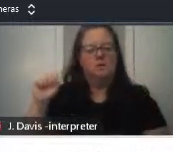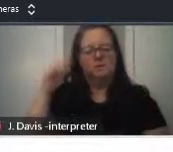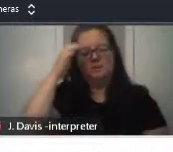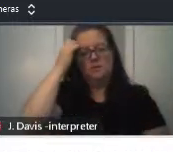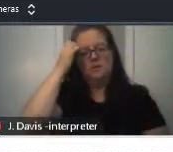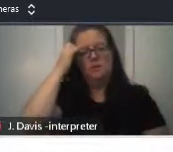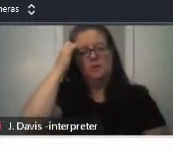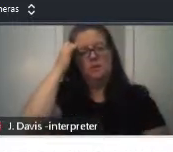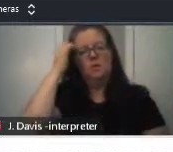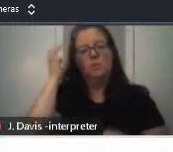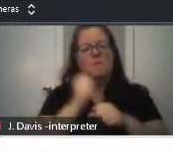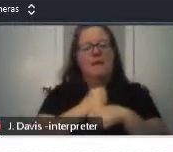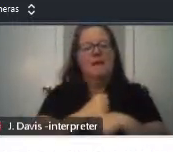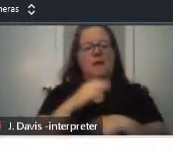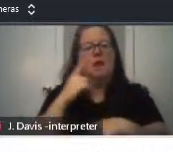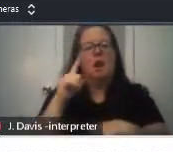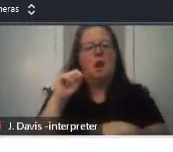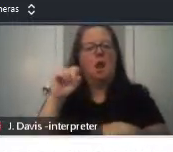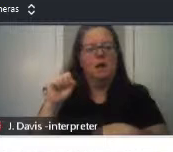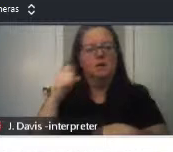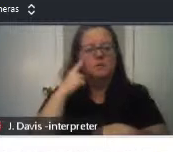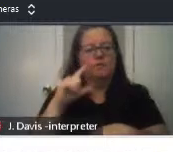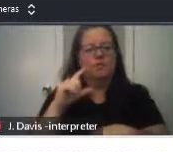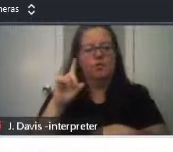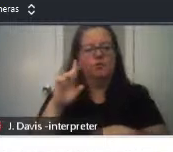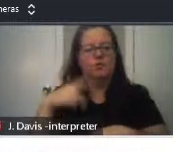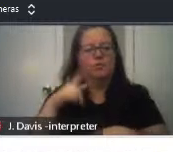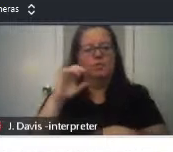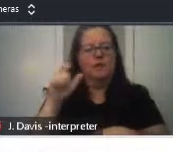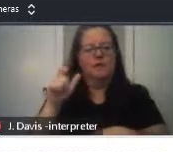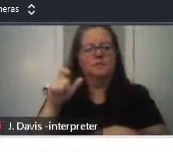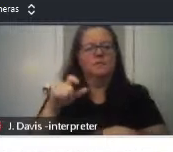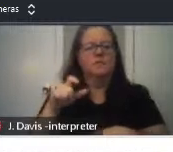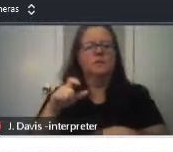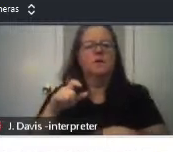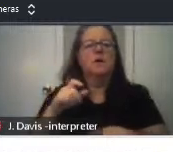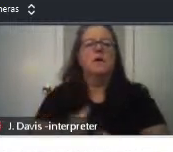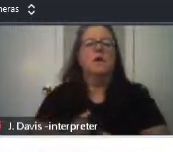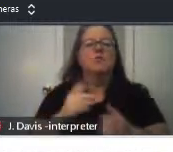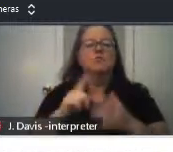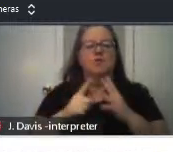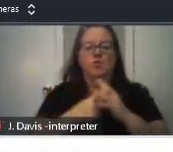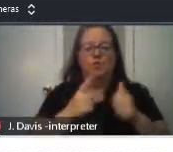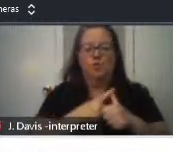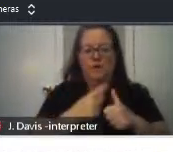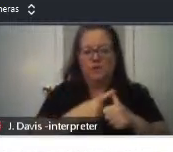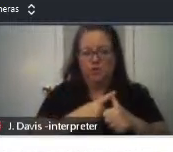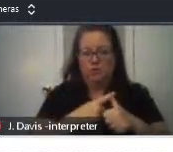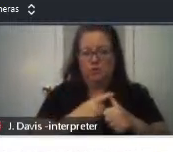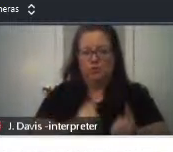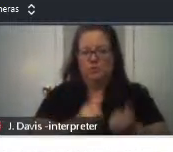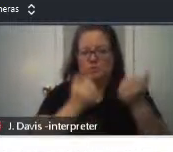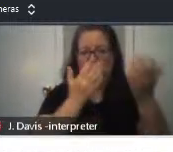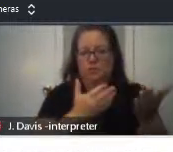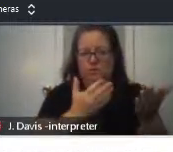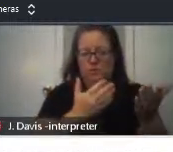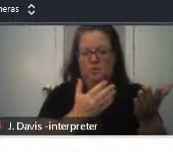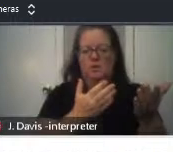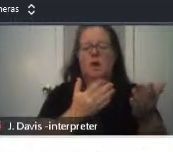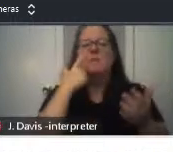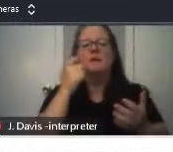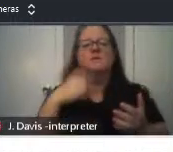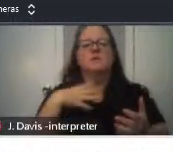creating little lots for those duplexes. This was the original site plan presented to the Land Control Board. That's significant because the Land Use Control